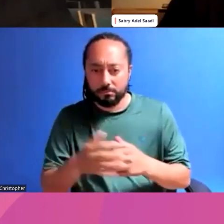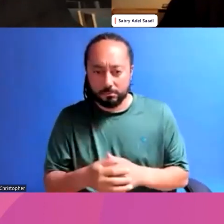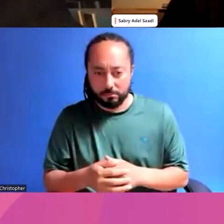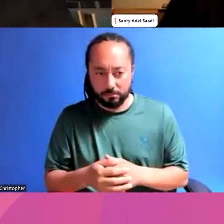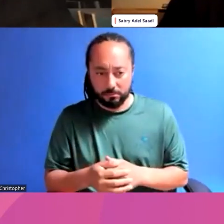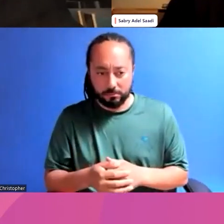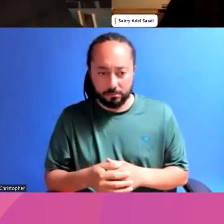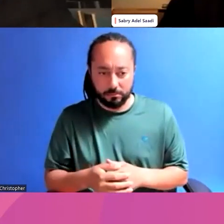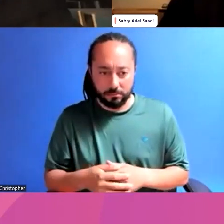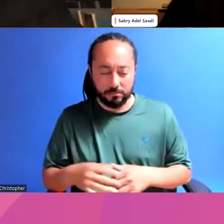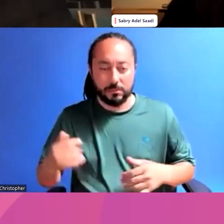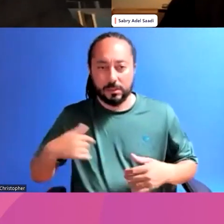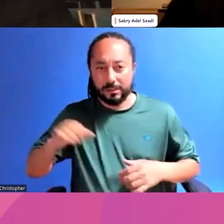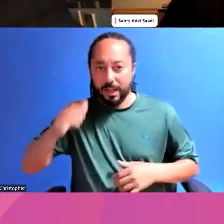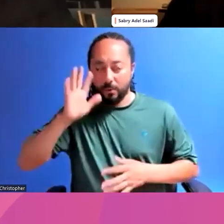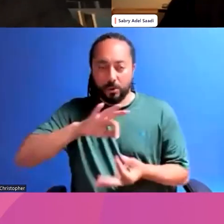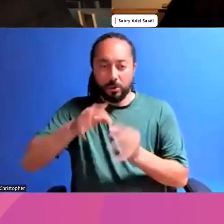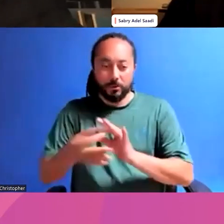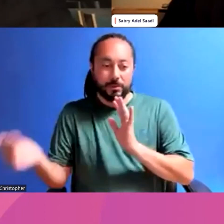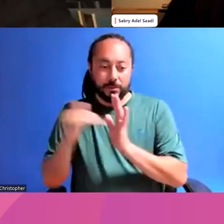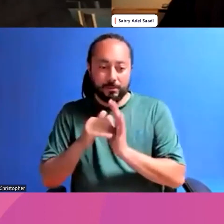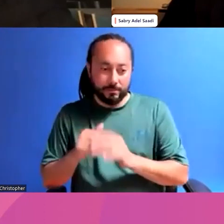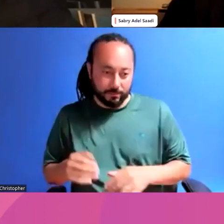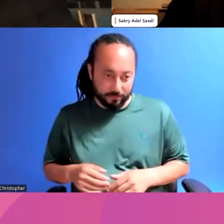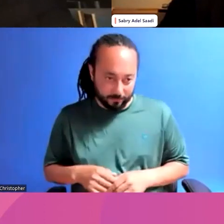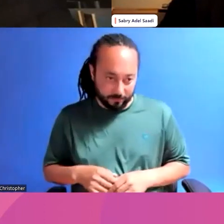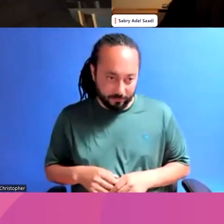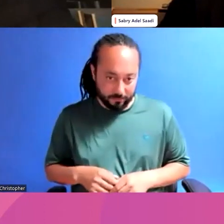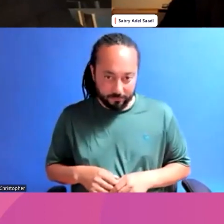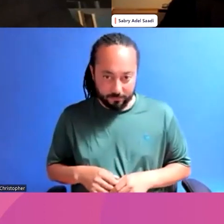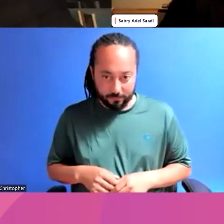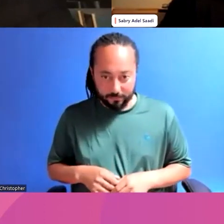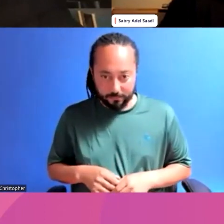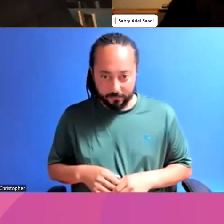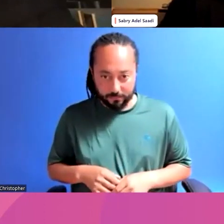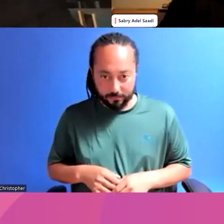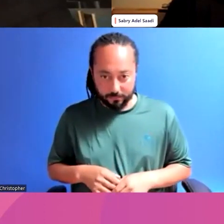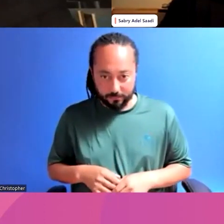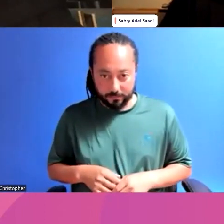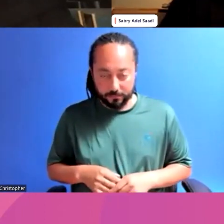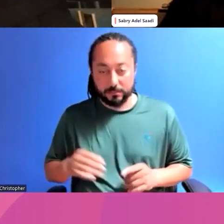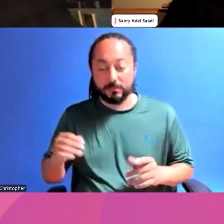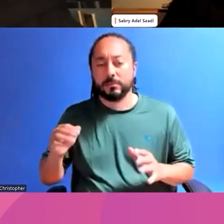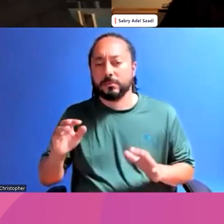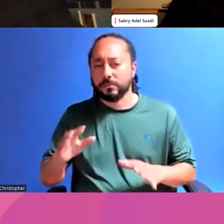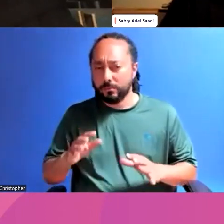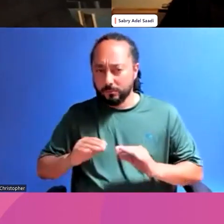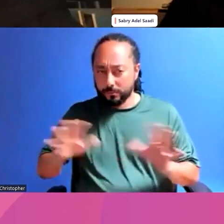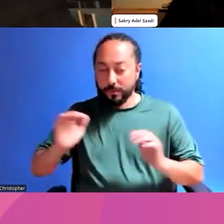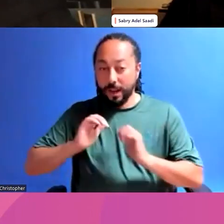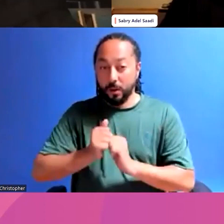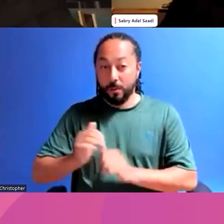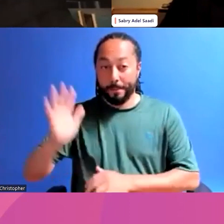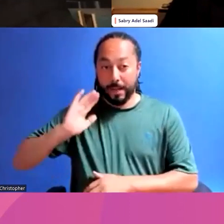I will translate again. So you said, how do past traumas of Black